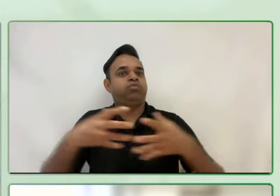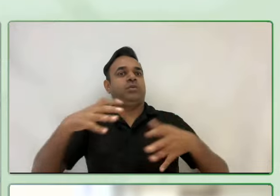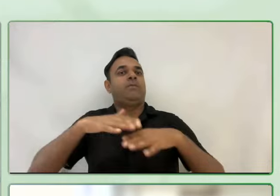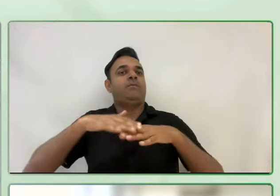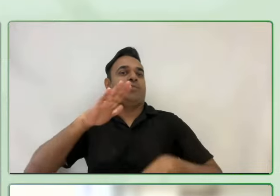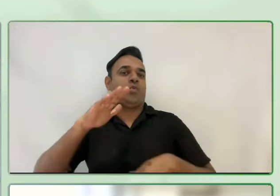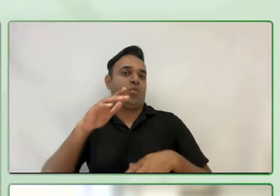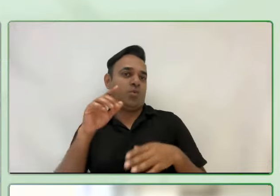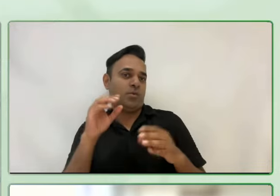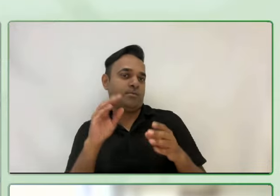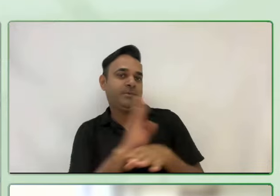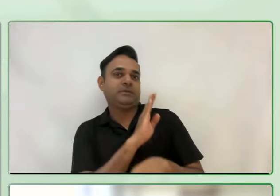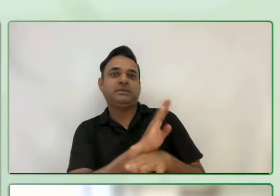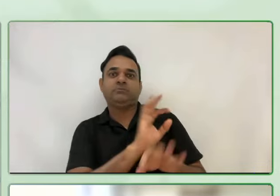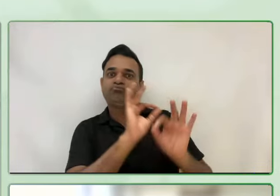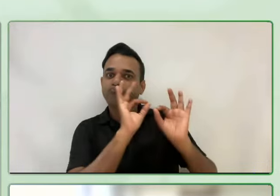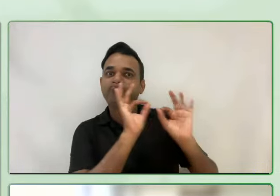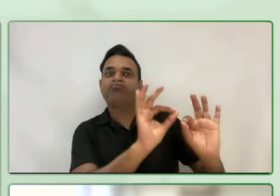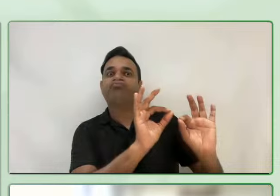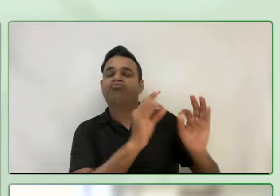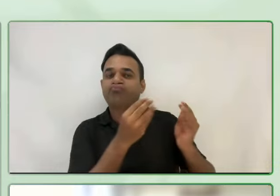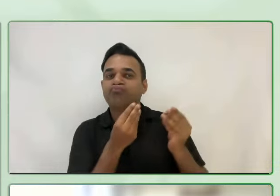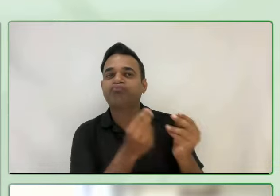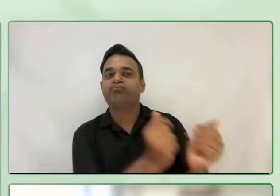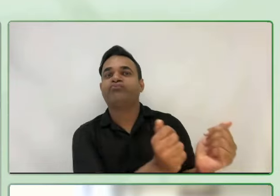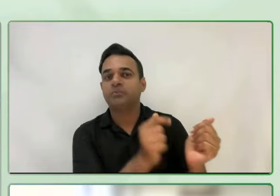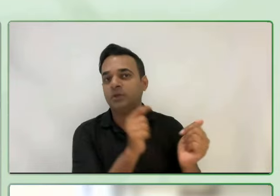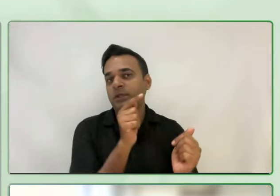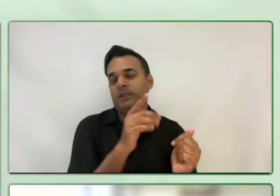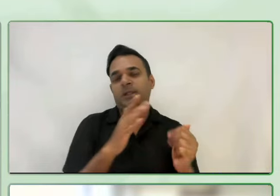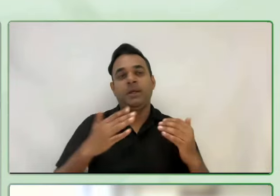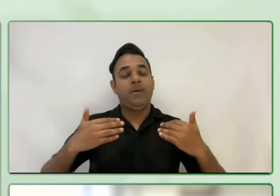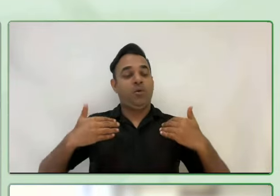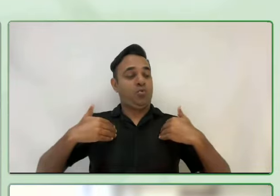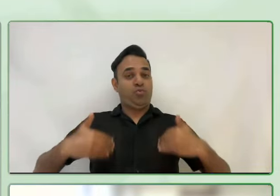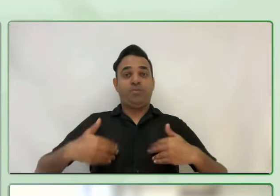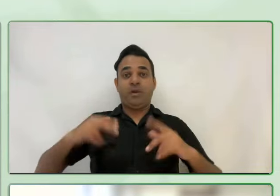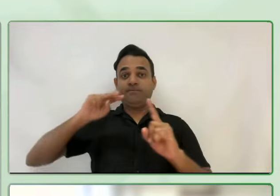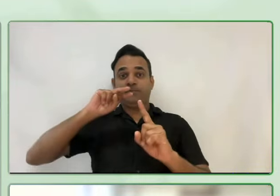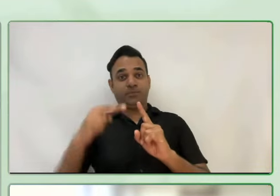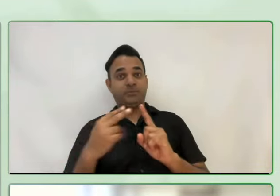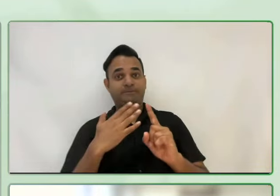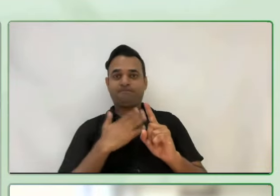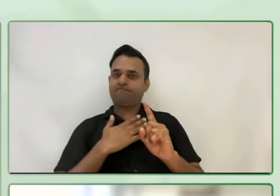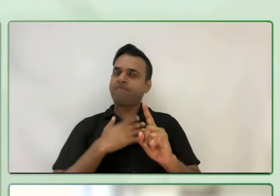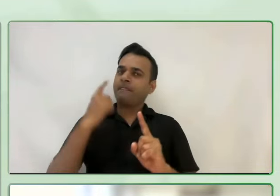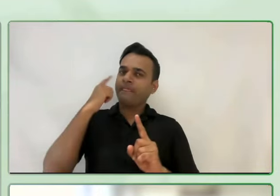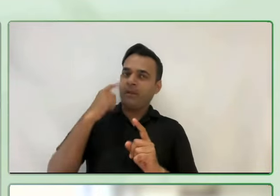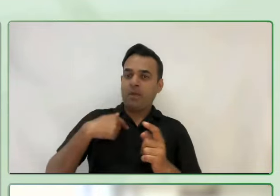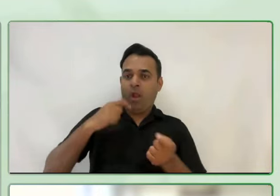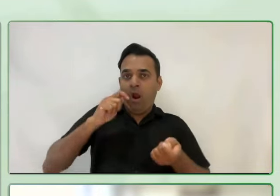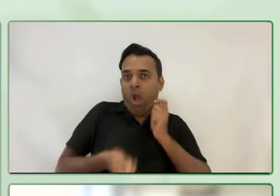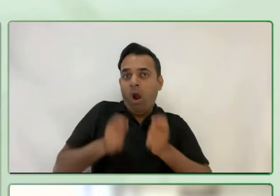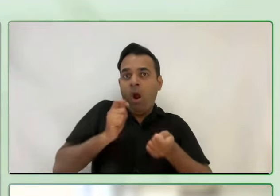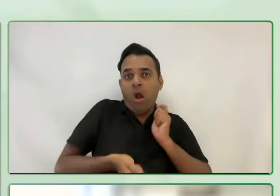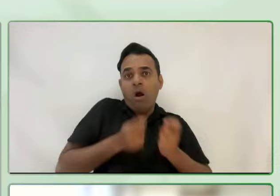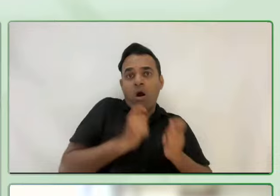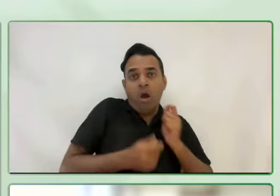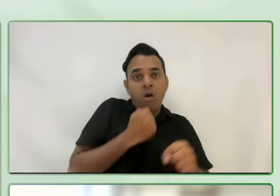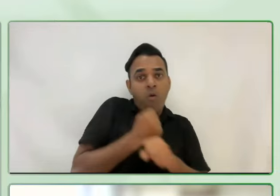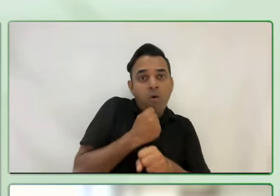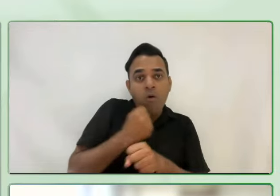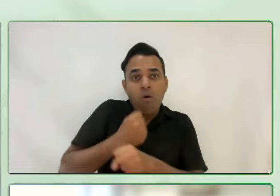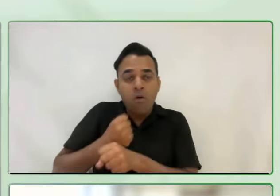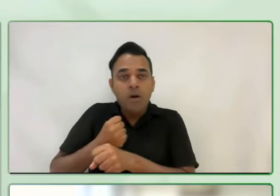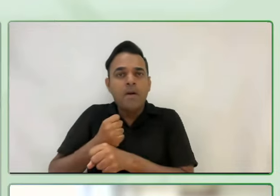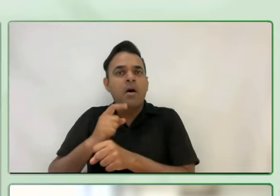within 20 days usually to every employee across GSK who needs it, is saying, why would I design a system